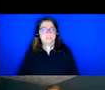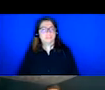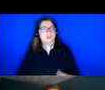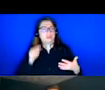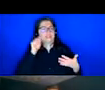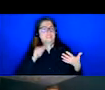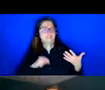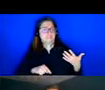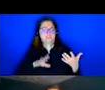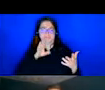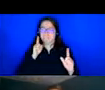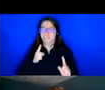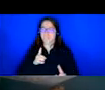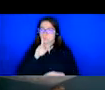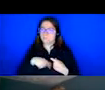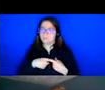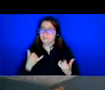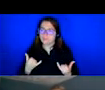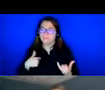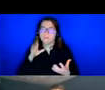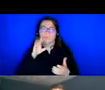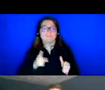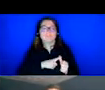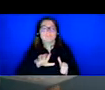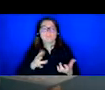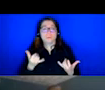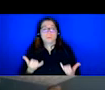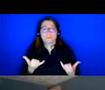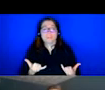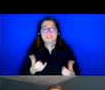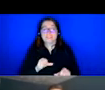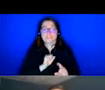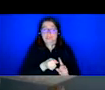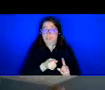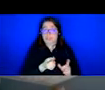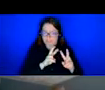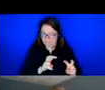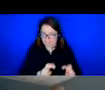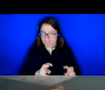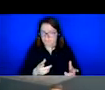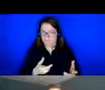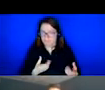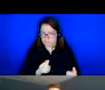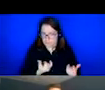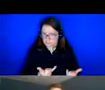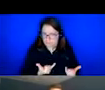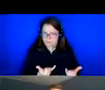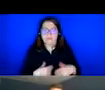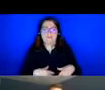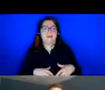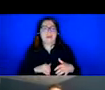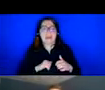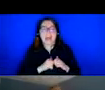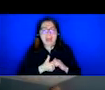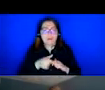today. So we're gonna start off assessing your current situation, where you are right now, how to kind of assess where